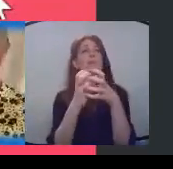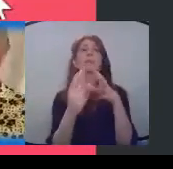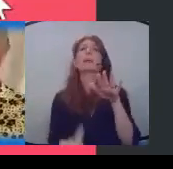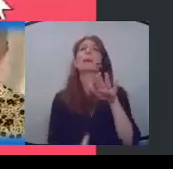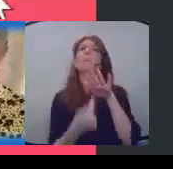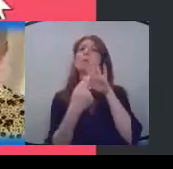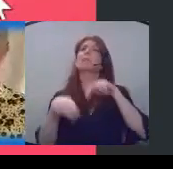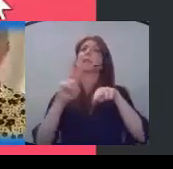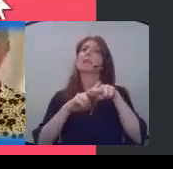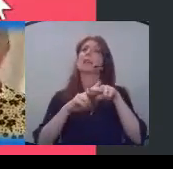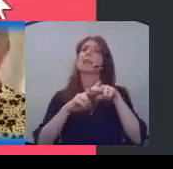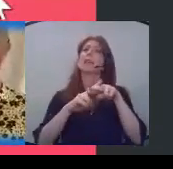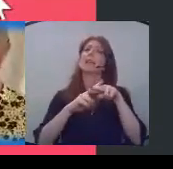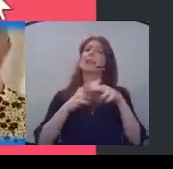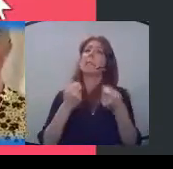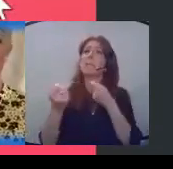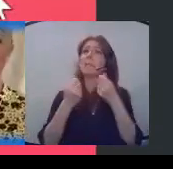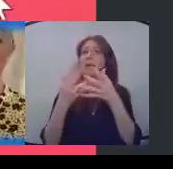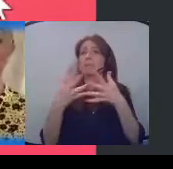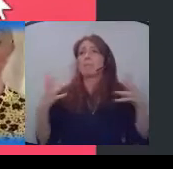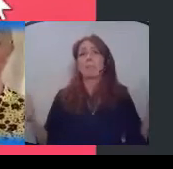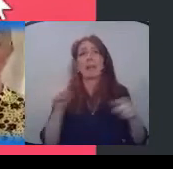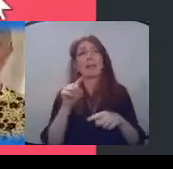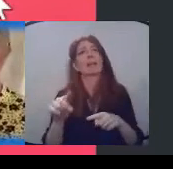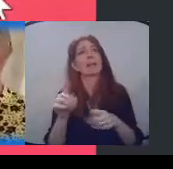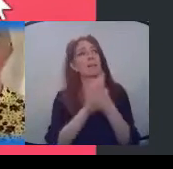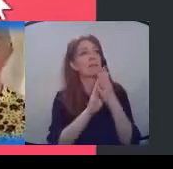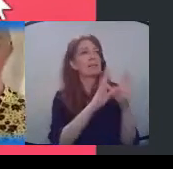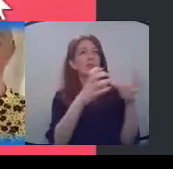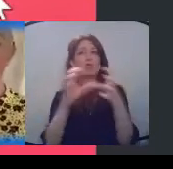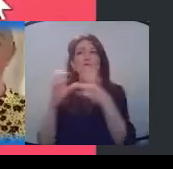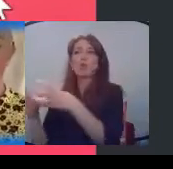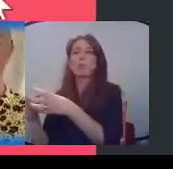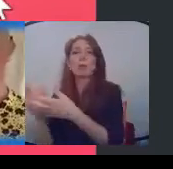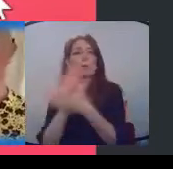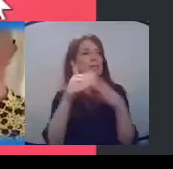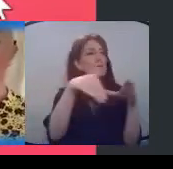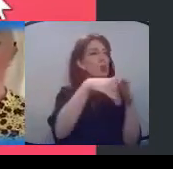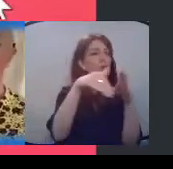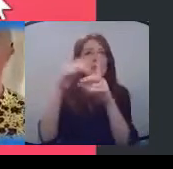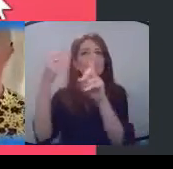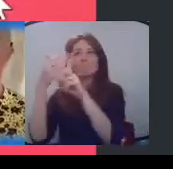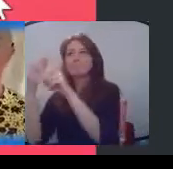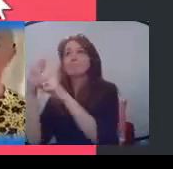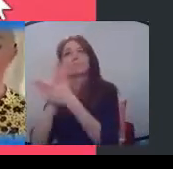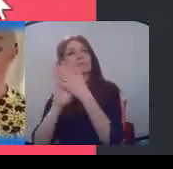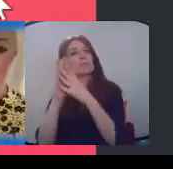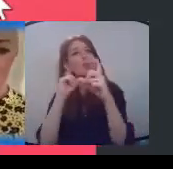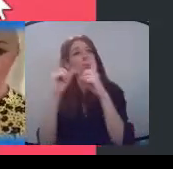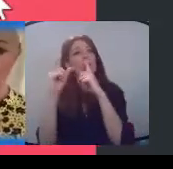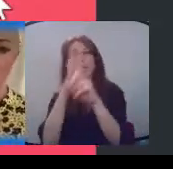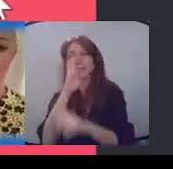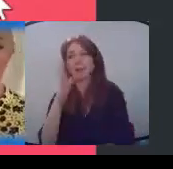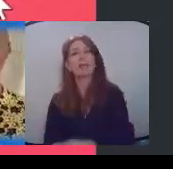groups, because it makes that you actually be able to kind of contact and target them and communicate with them directly,